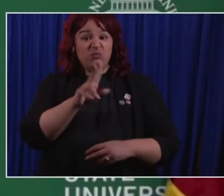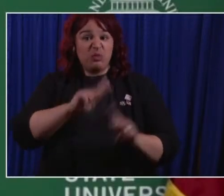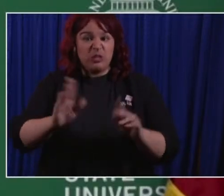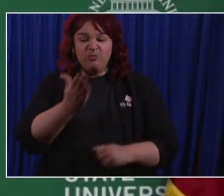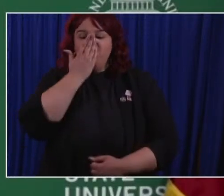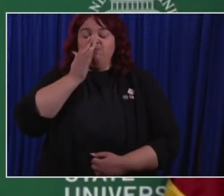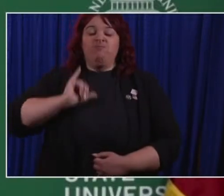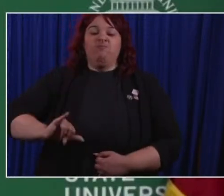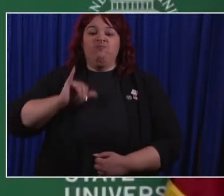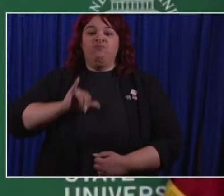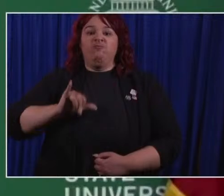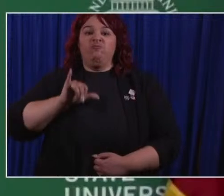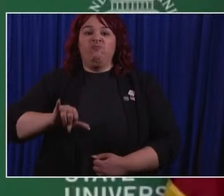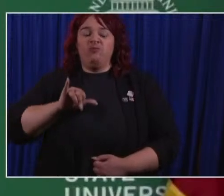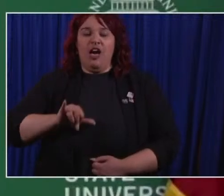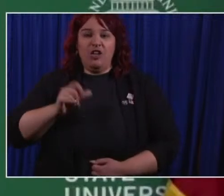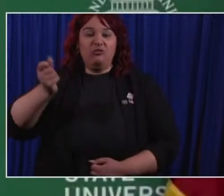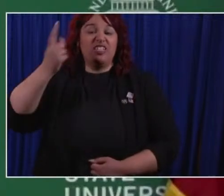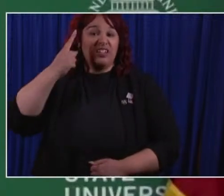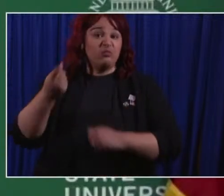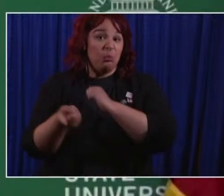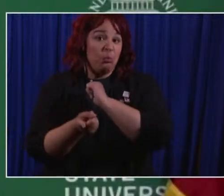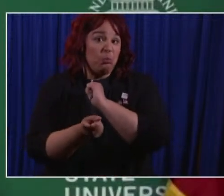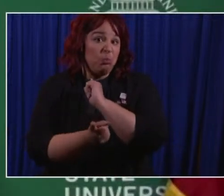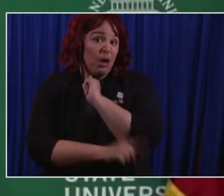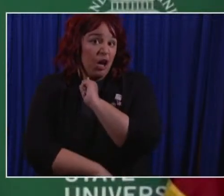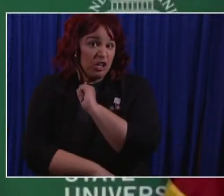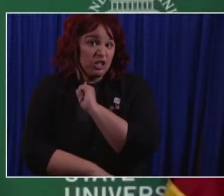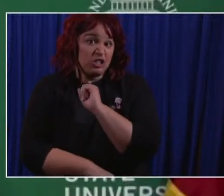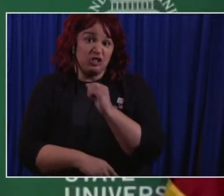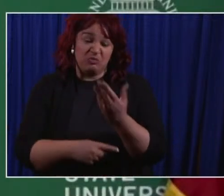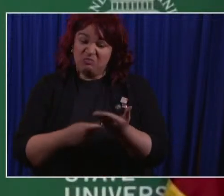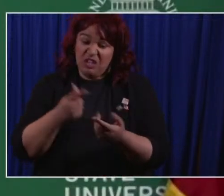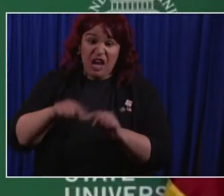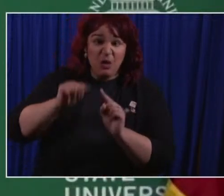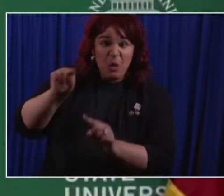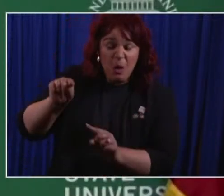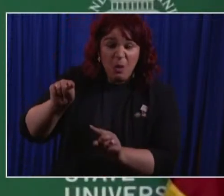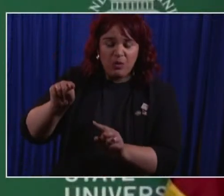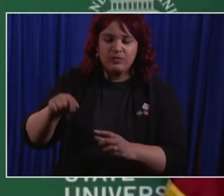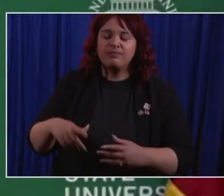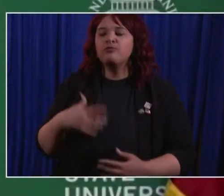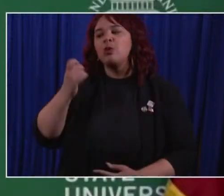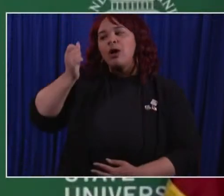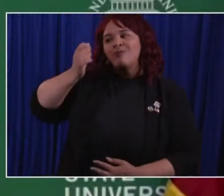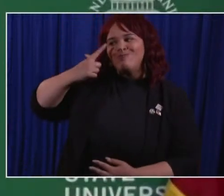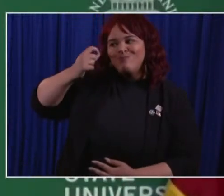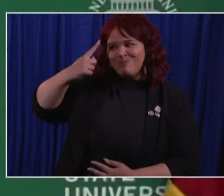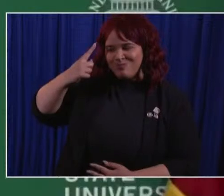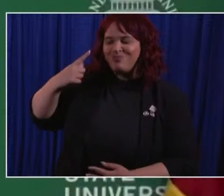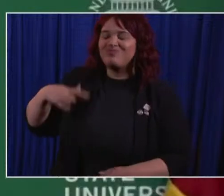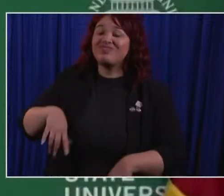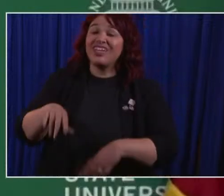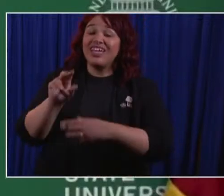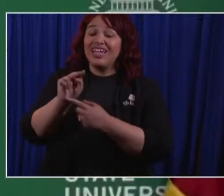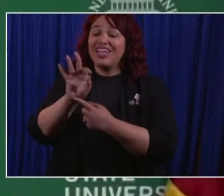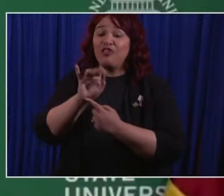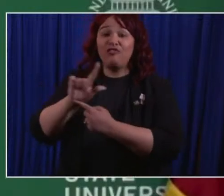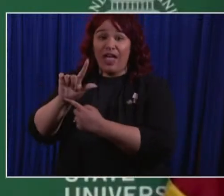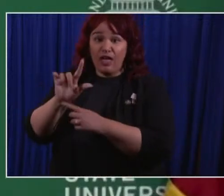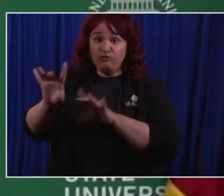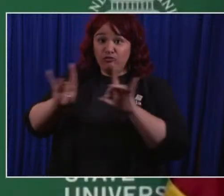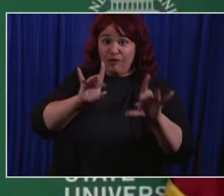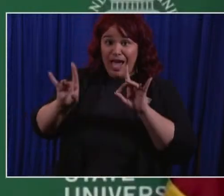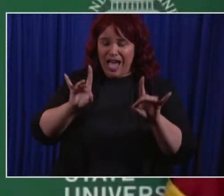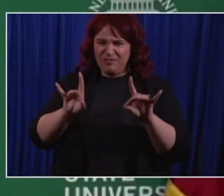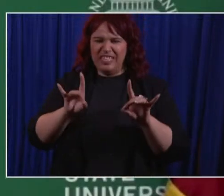organizations like the NFL, for example, are making decisions, and they're making decisions based on science, and they're making decisions how